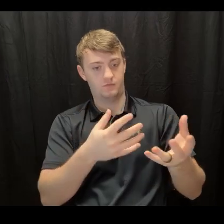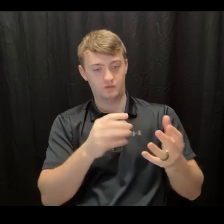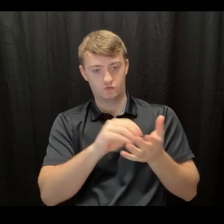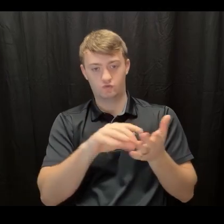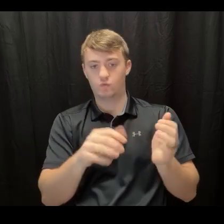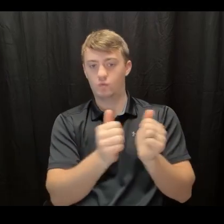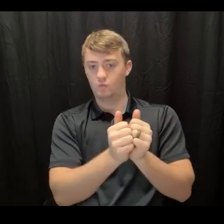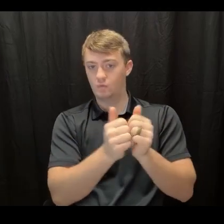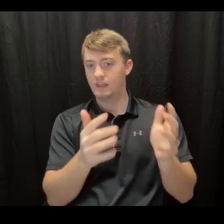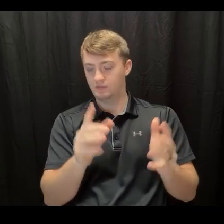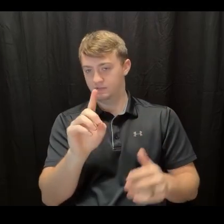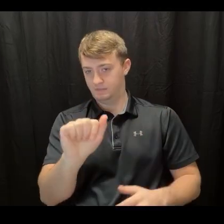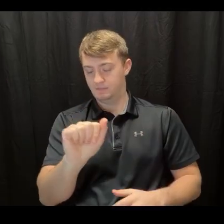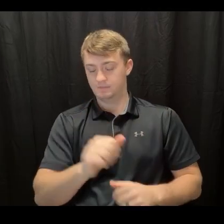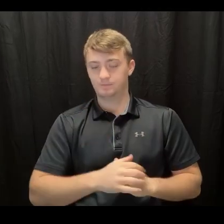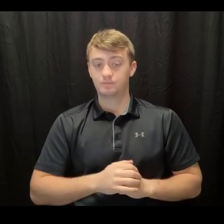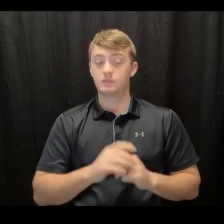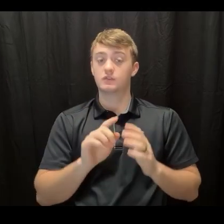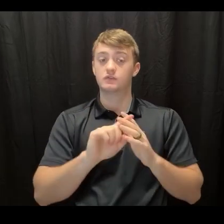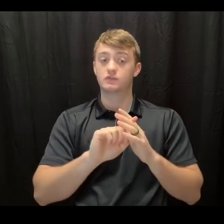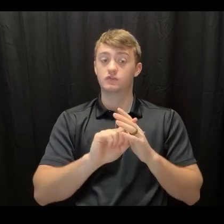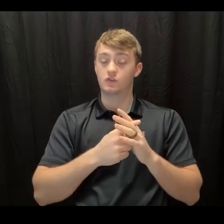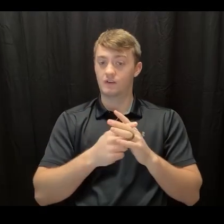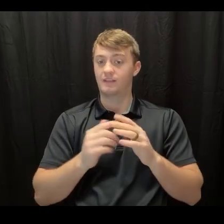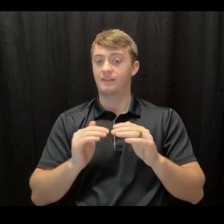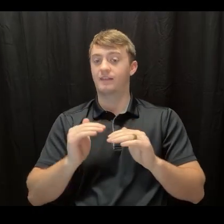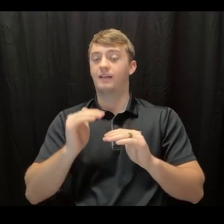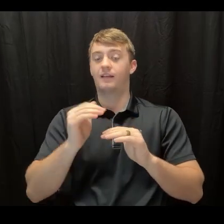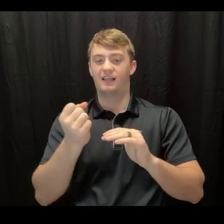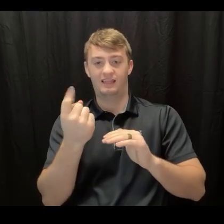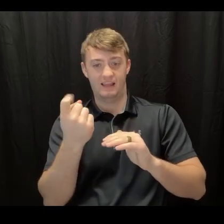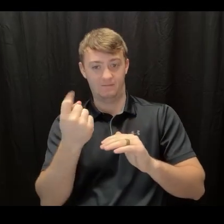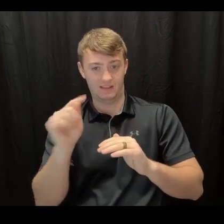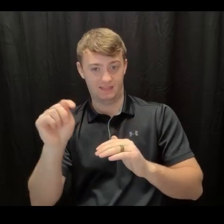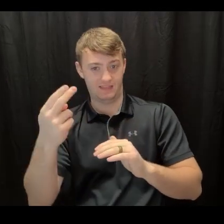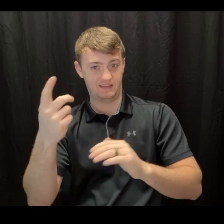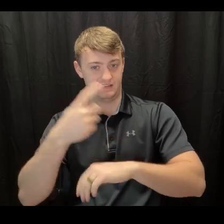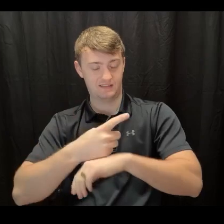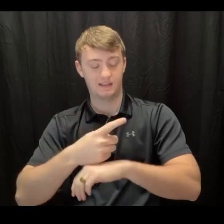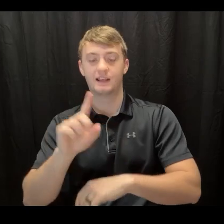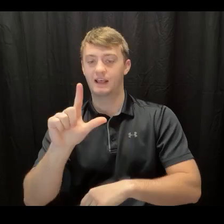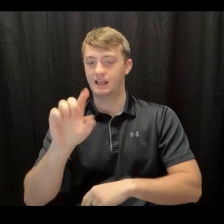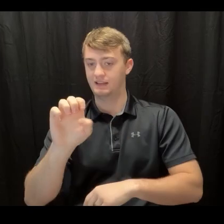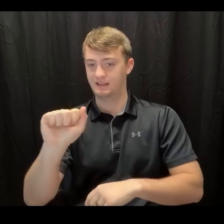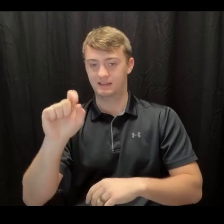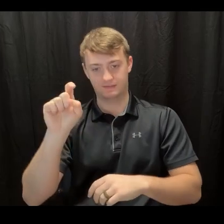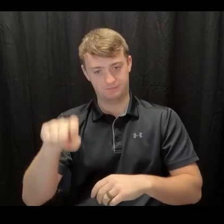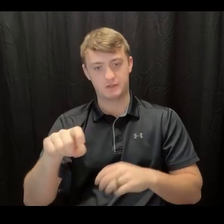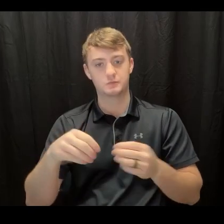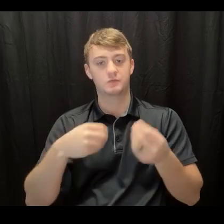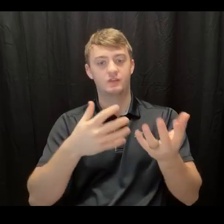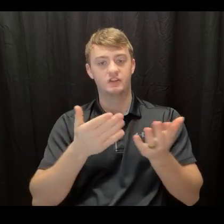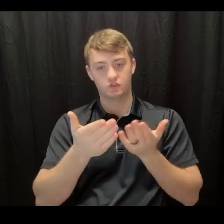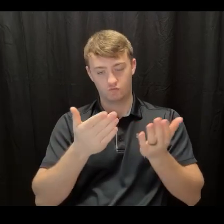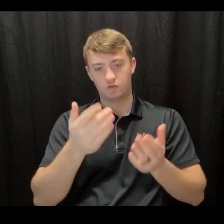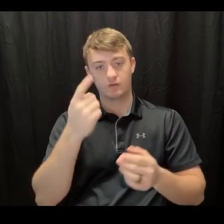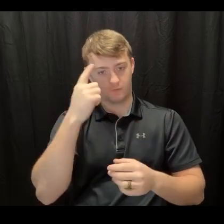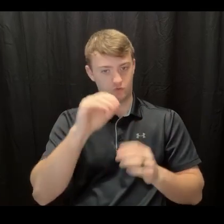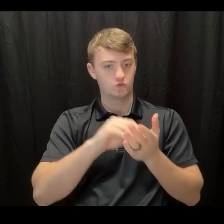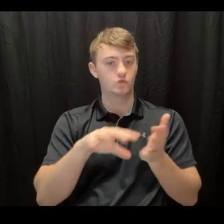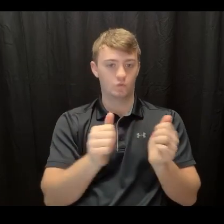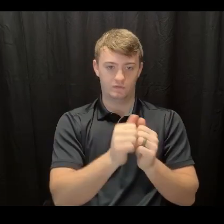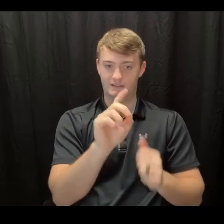provided to students without disabilities. Beginning on the 11th day of removal, the LEA must provide services to